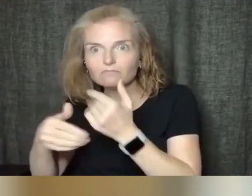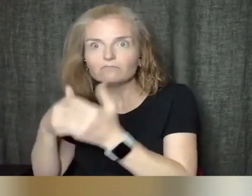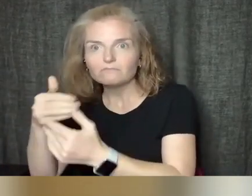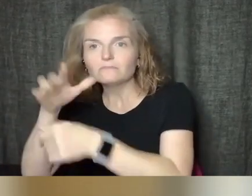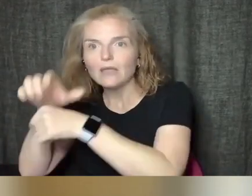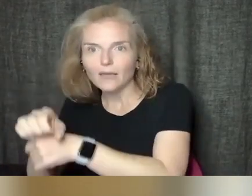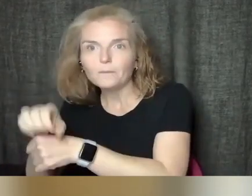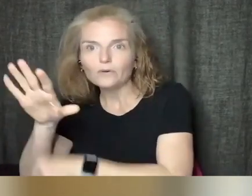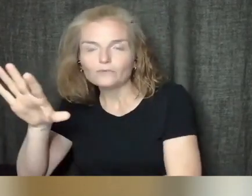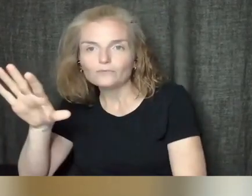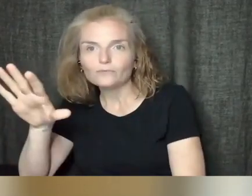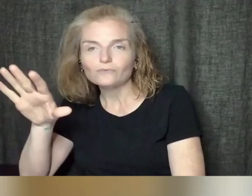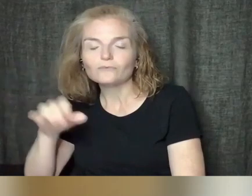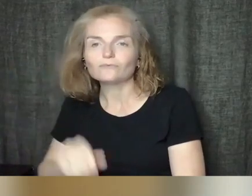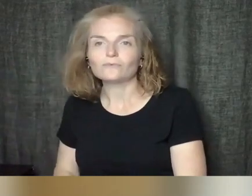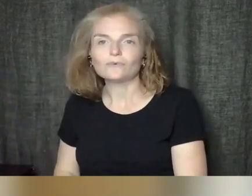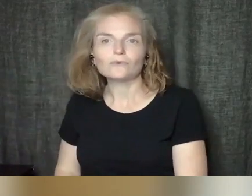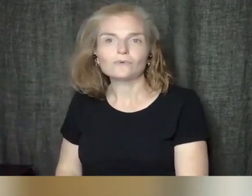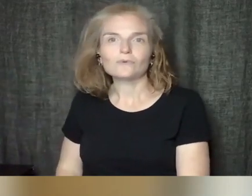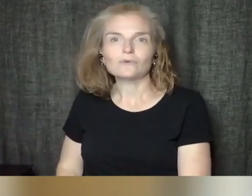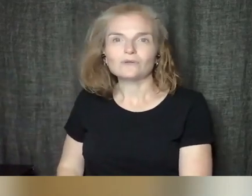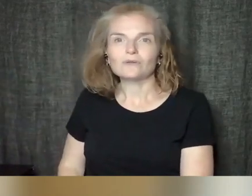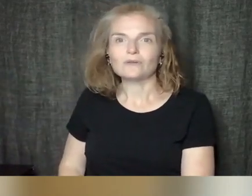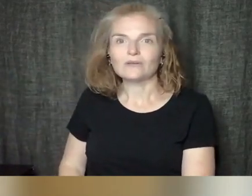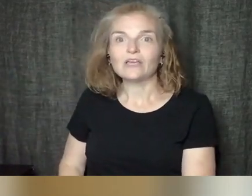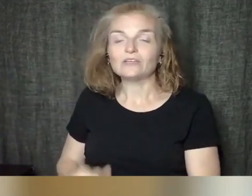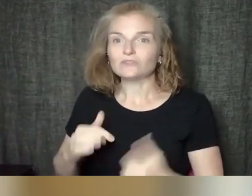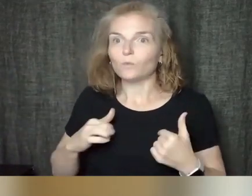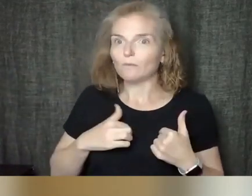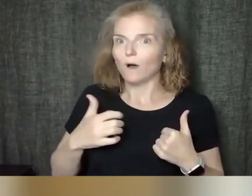It can inspire us to really want to overcome that pattern.